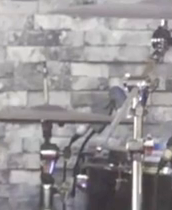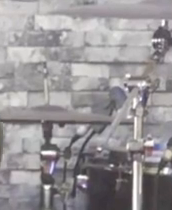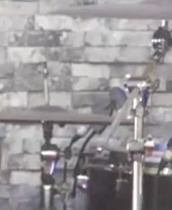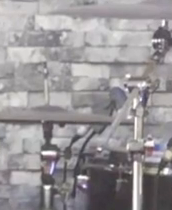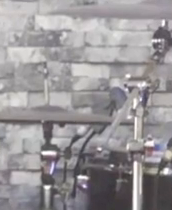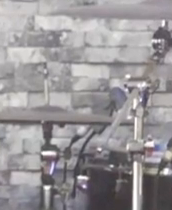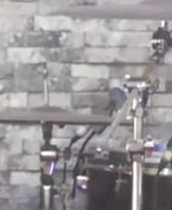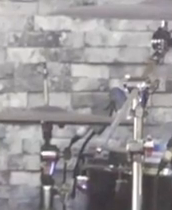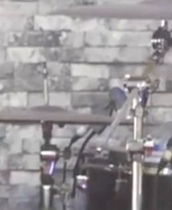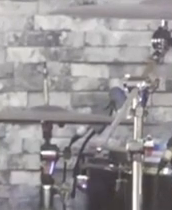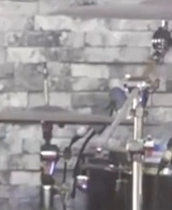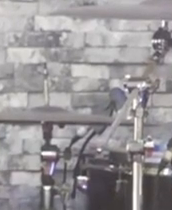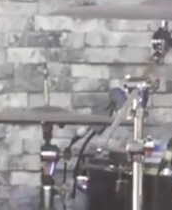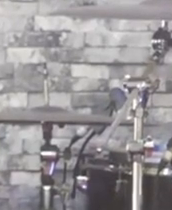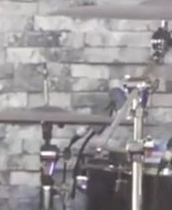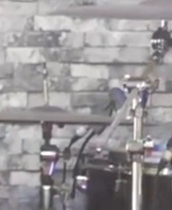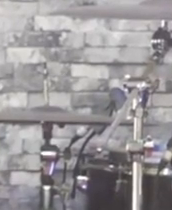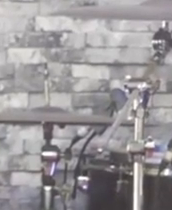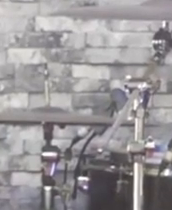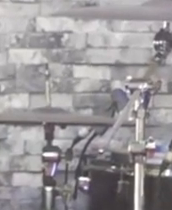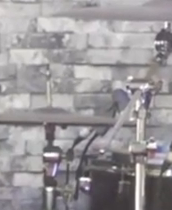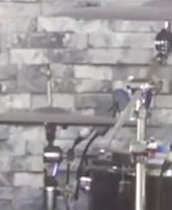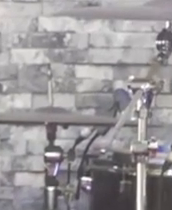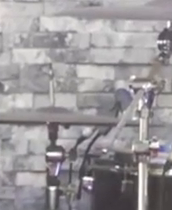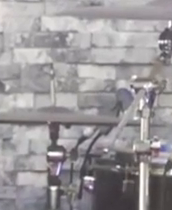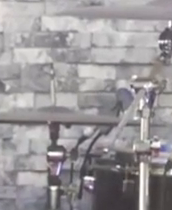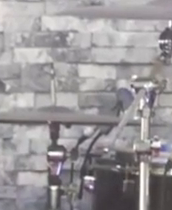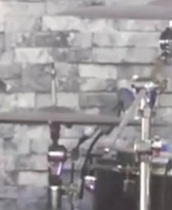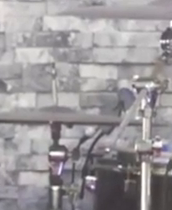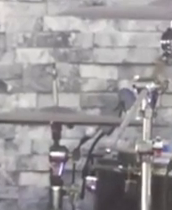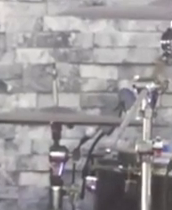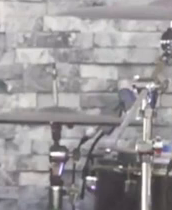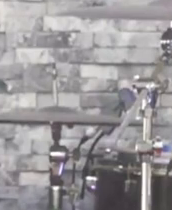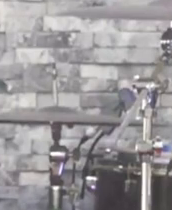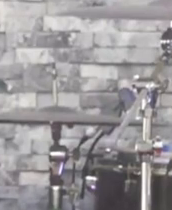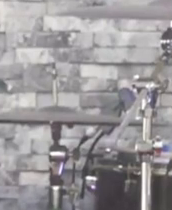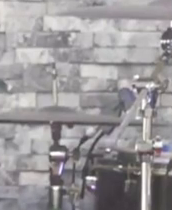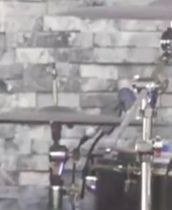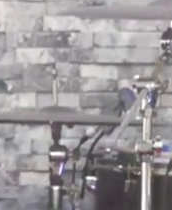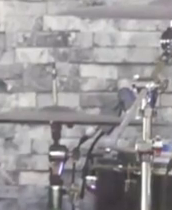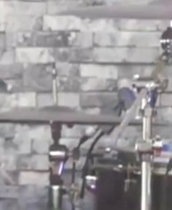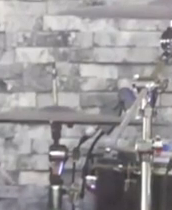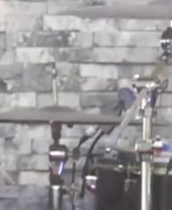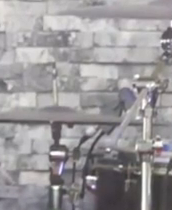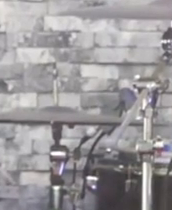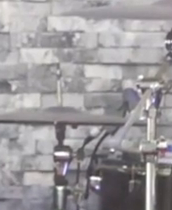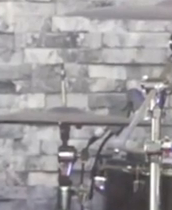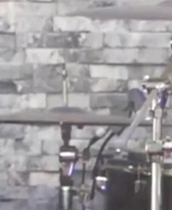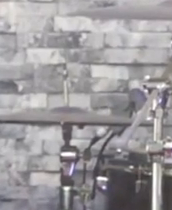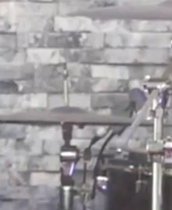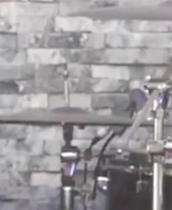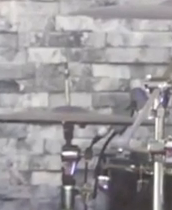when Samaria had been under siege. Wakati Samaria walikuwa wako katika vita. They had been under siege, they had been surrounded.